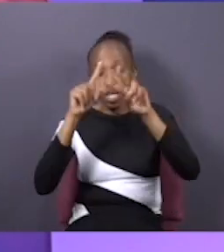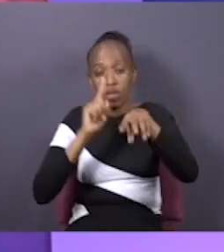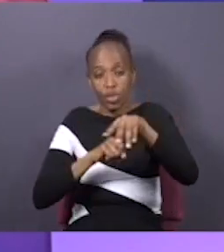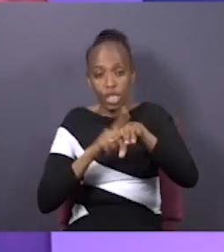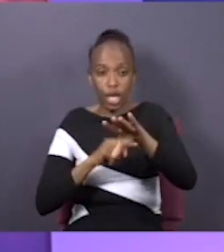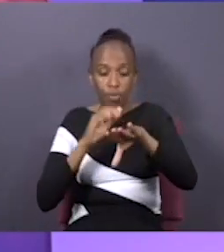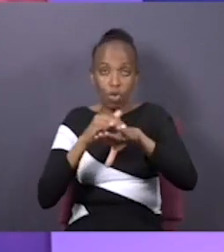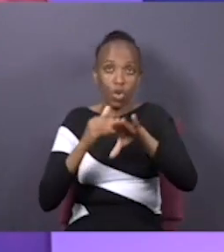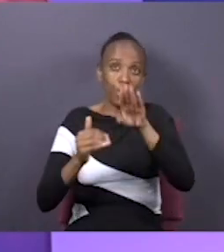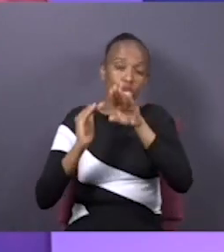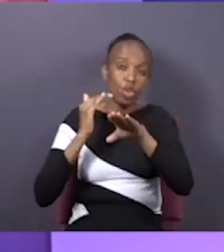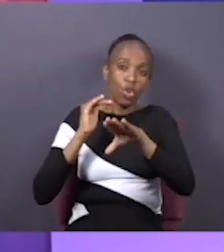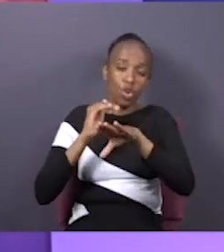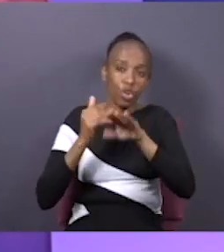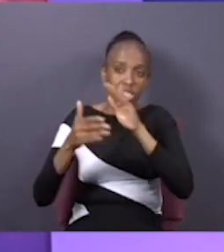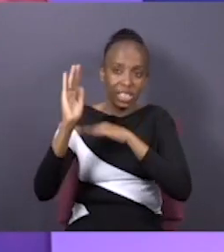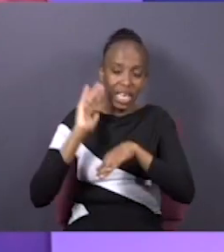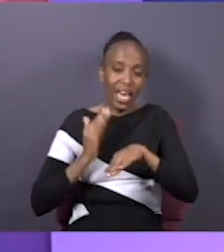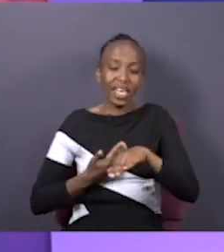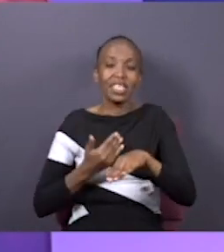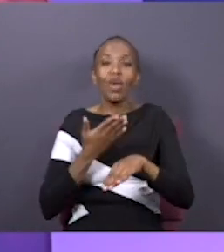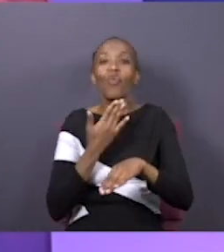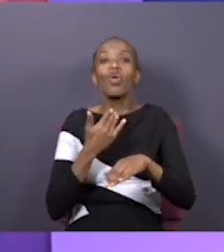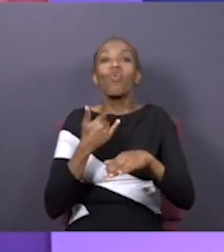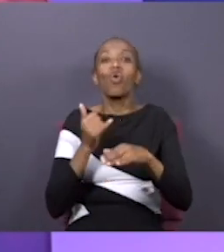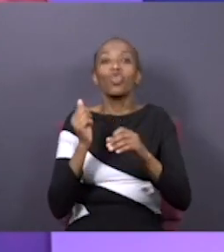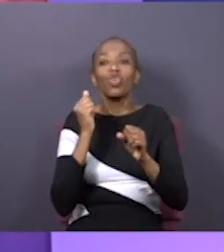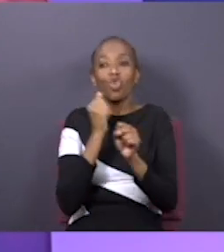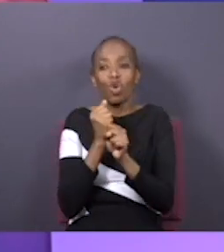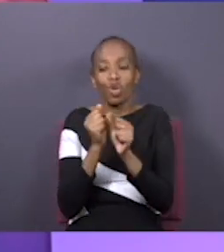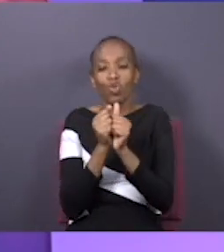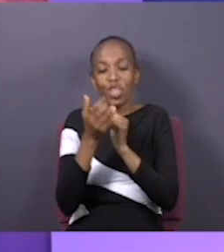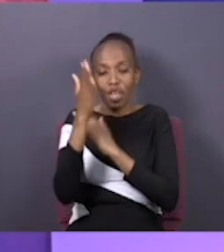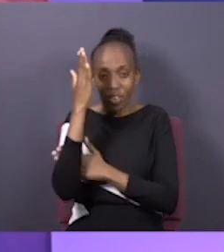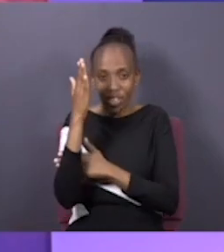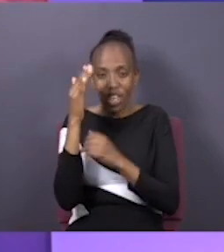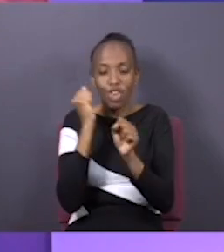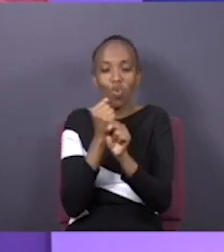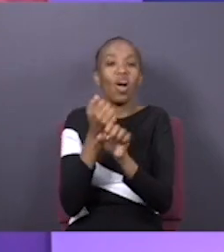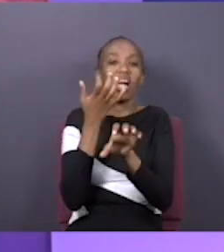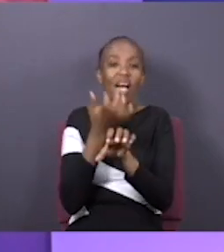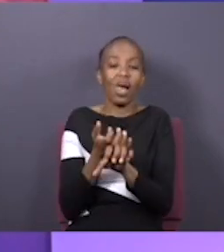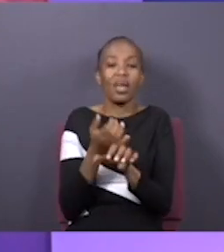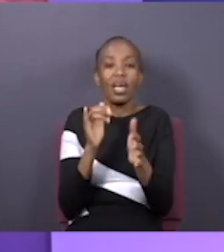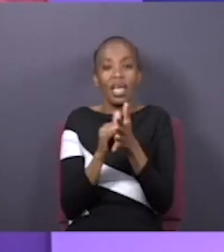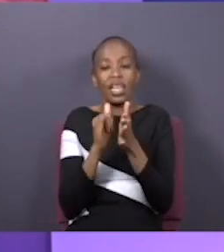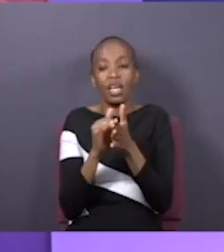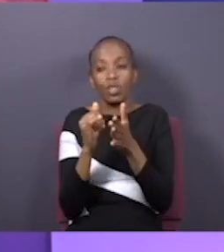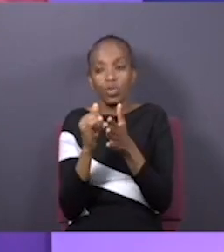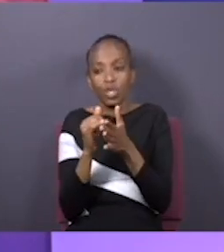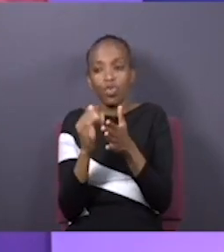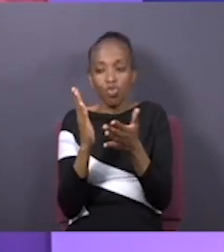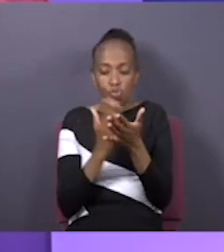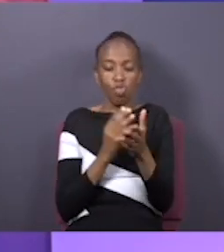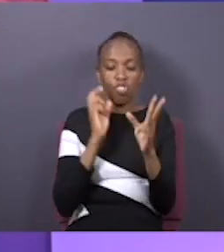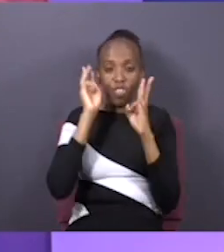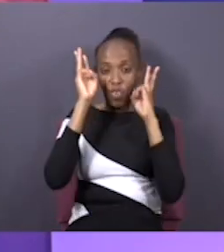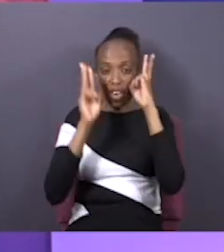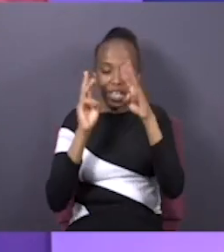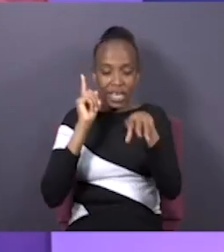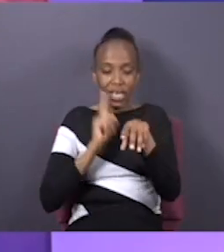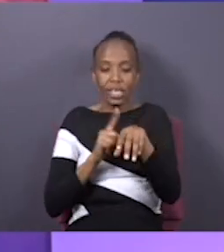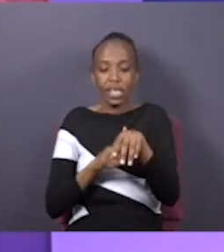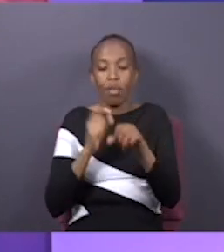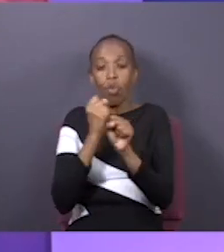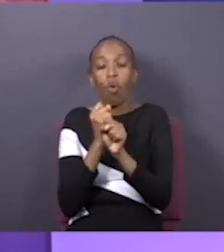us to account, then we want to work with him. We partner with him and work hard. And that will remove anxiety when we